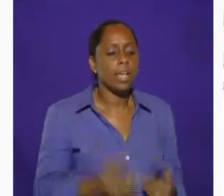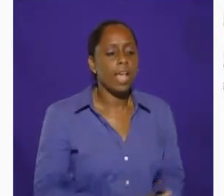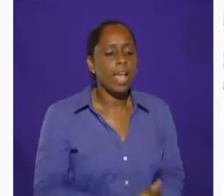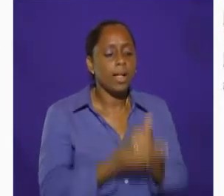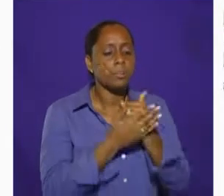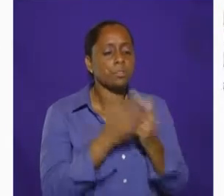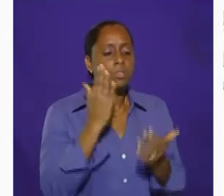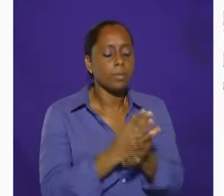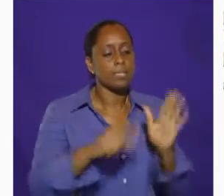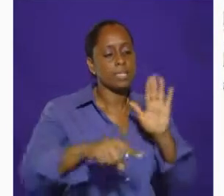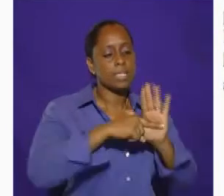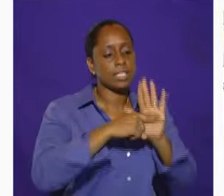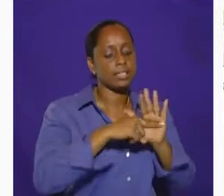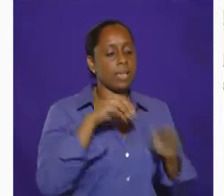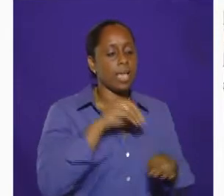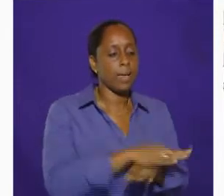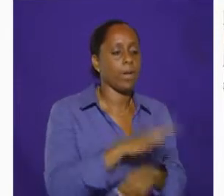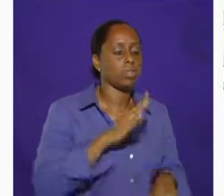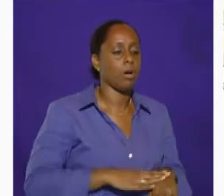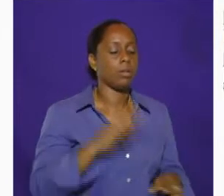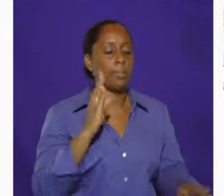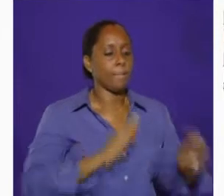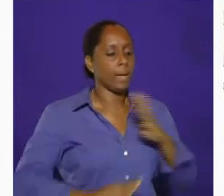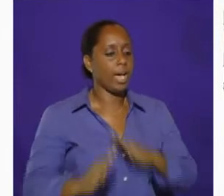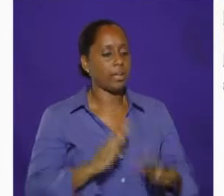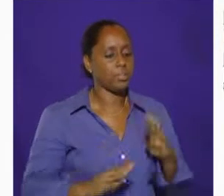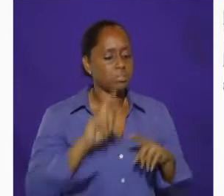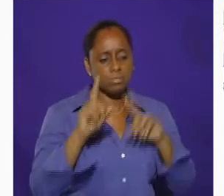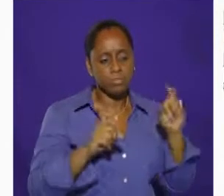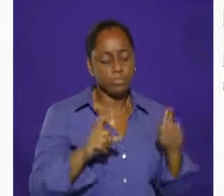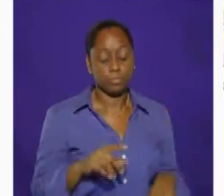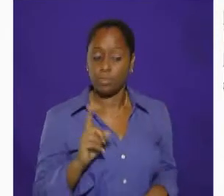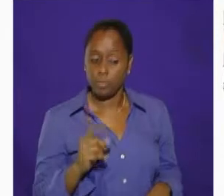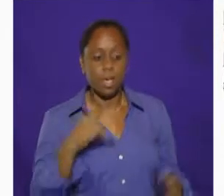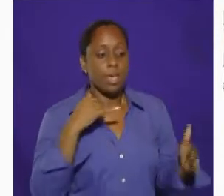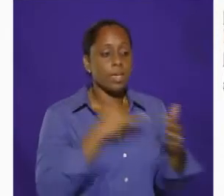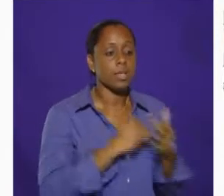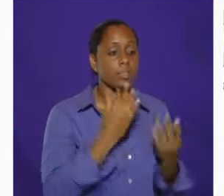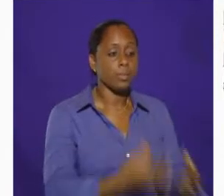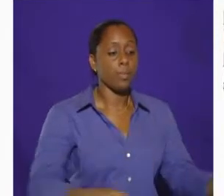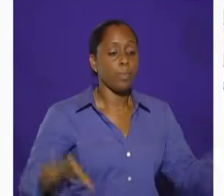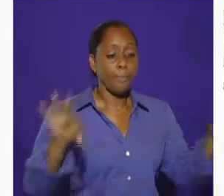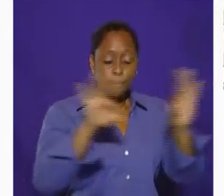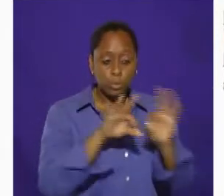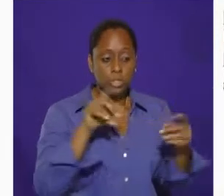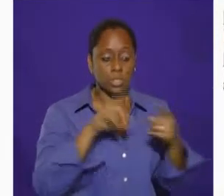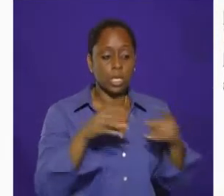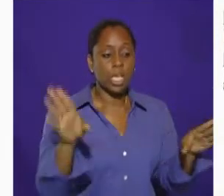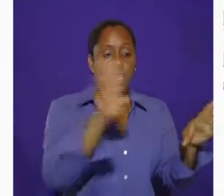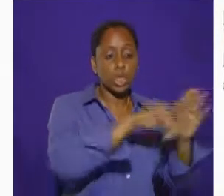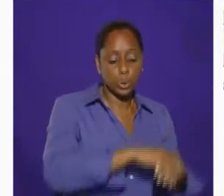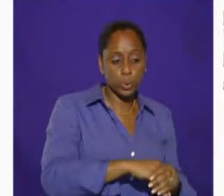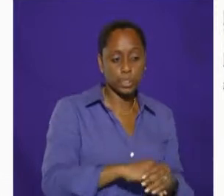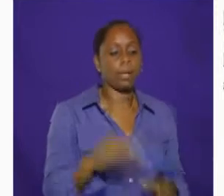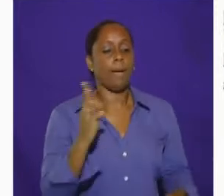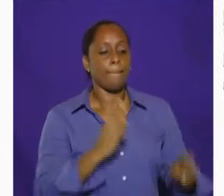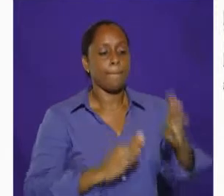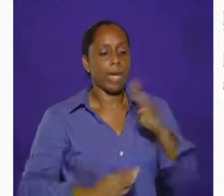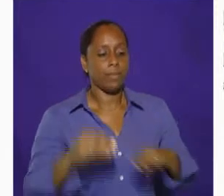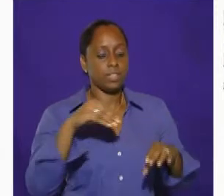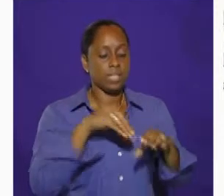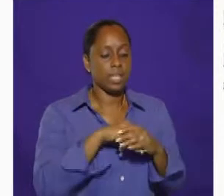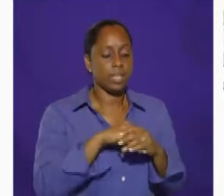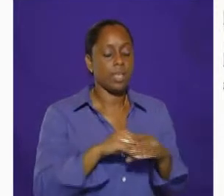to address the negative impact on biodiversity? It is important to include biodiversity in sectors such